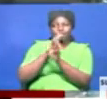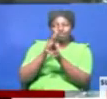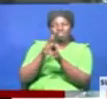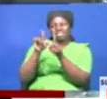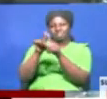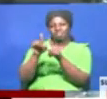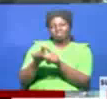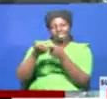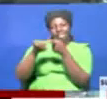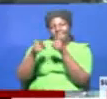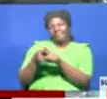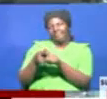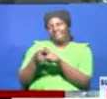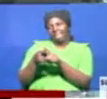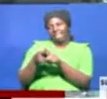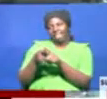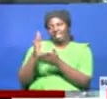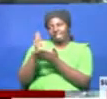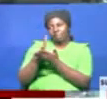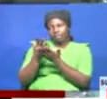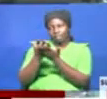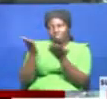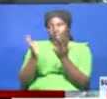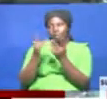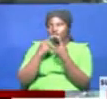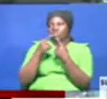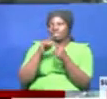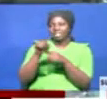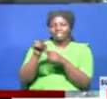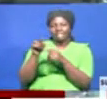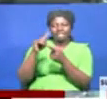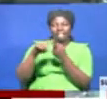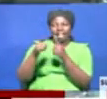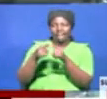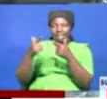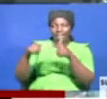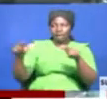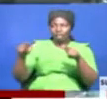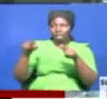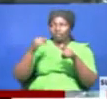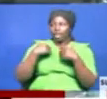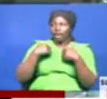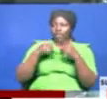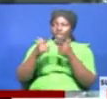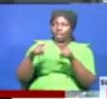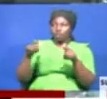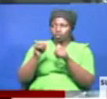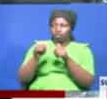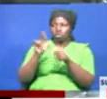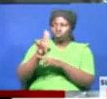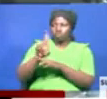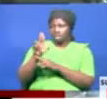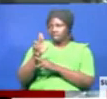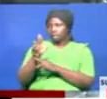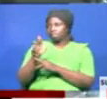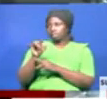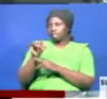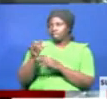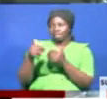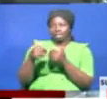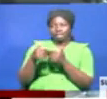and even when some of them are speaking, it's just a standard language. This language used to go like this, and I think it's not departed very much from